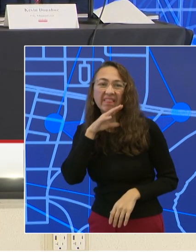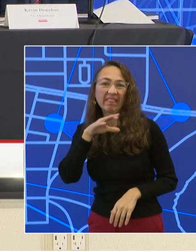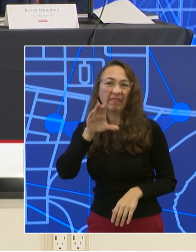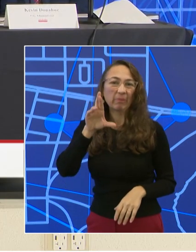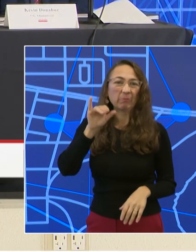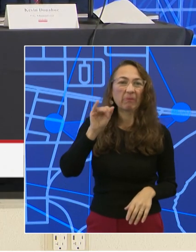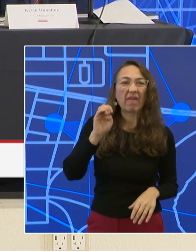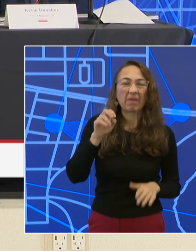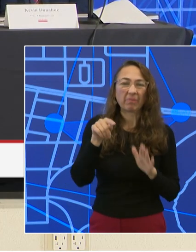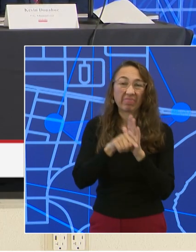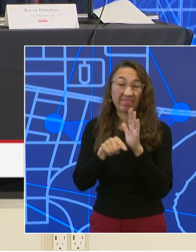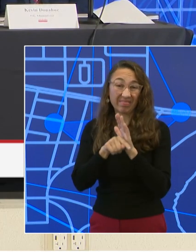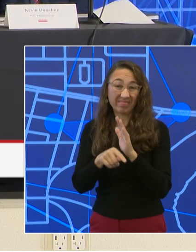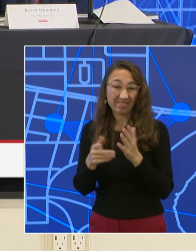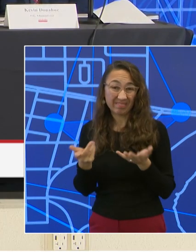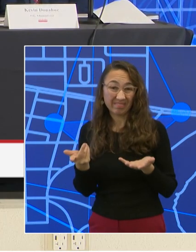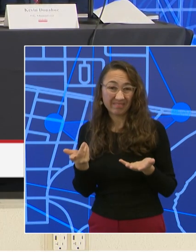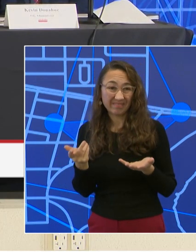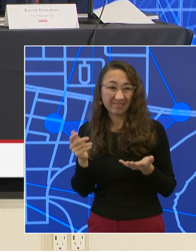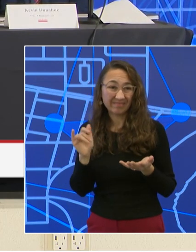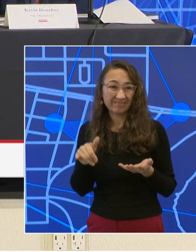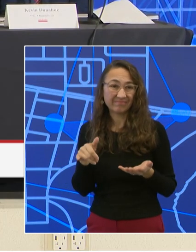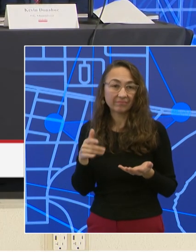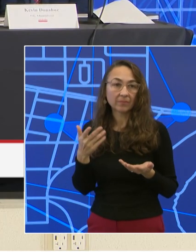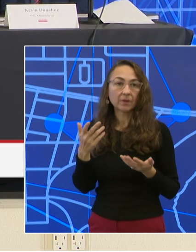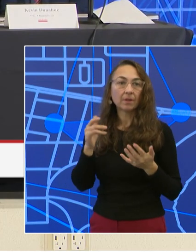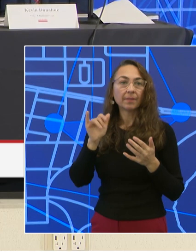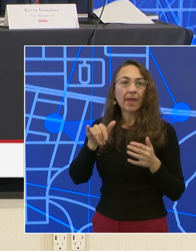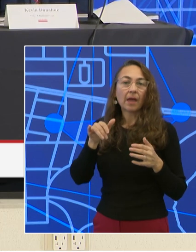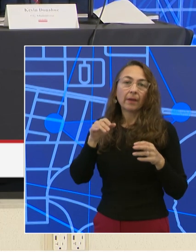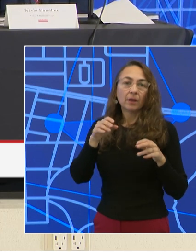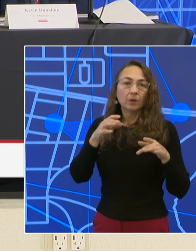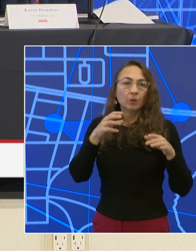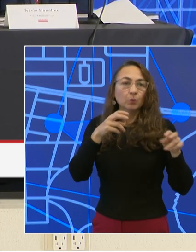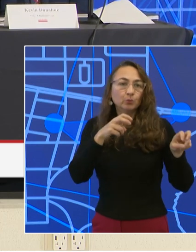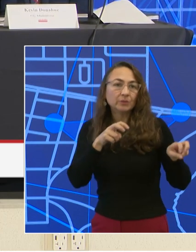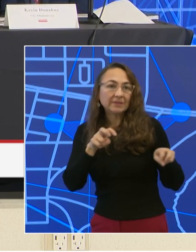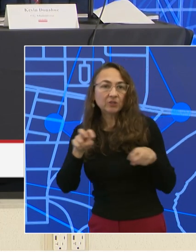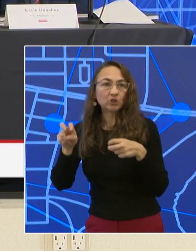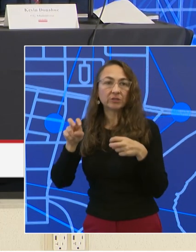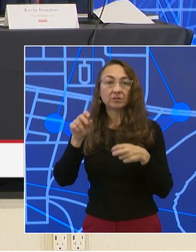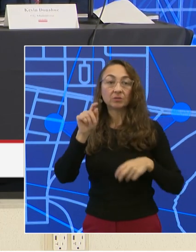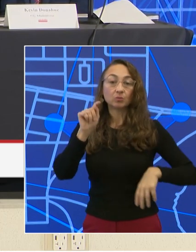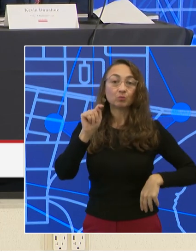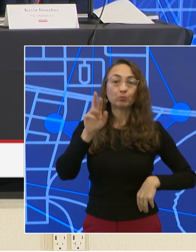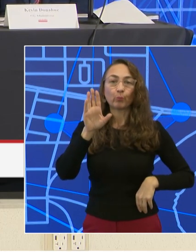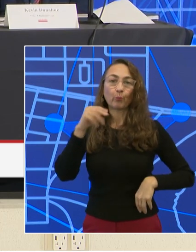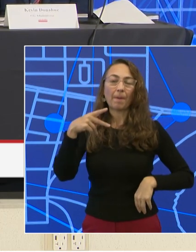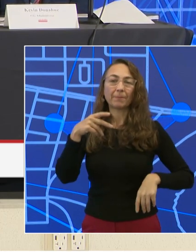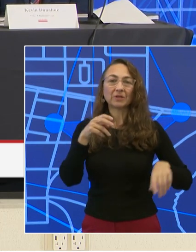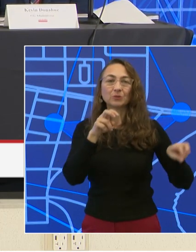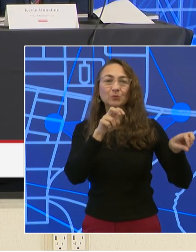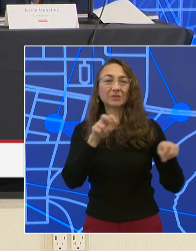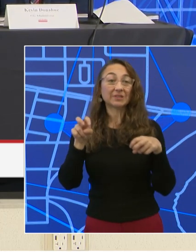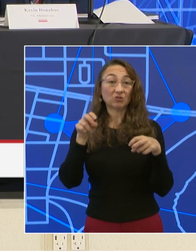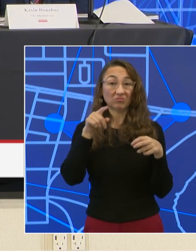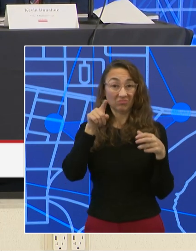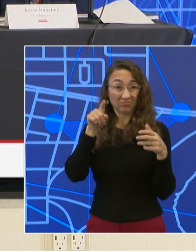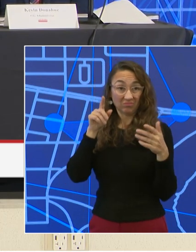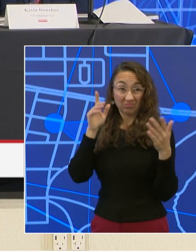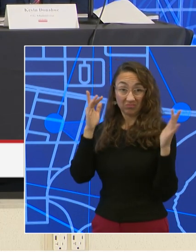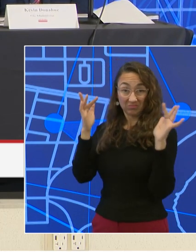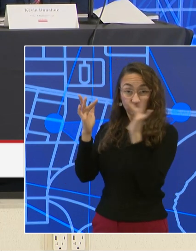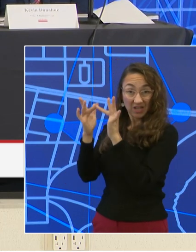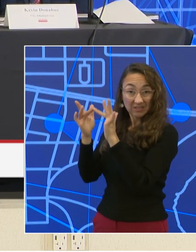the Trump transition, reached out to you at all in terms of what it plans for the